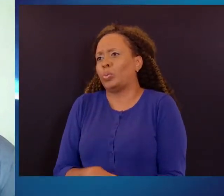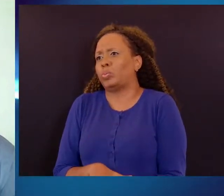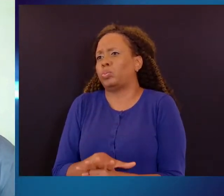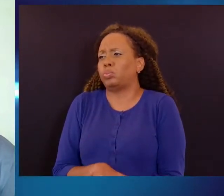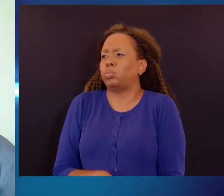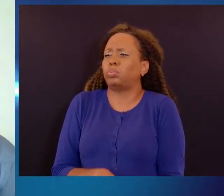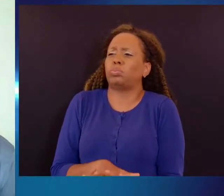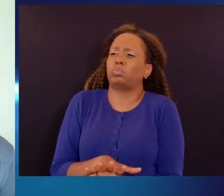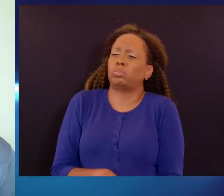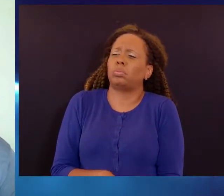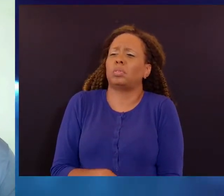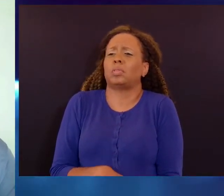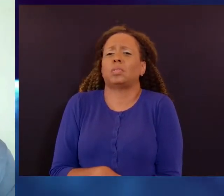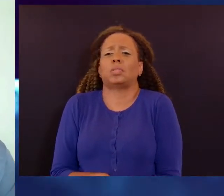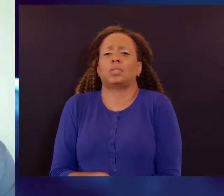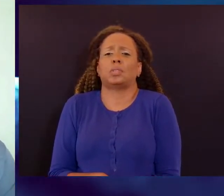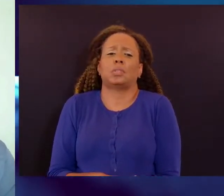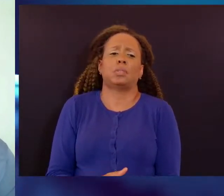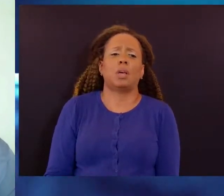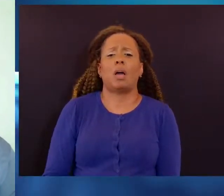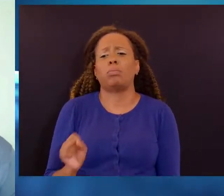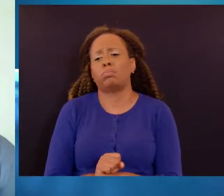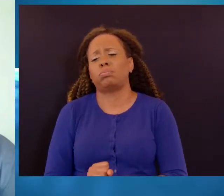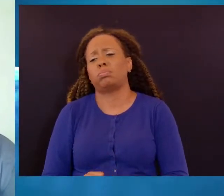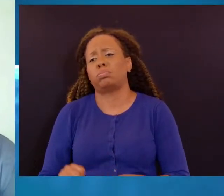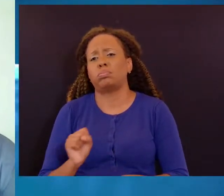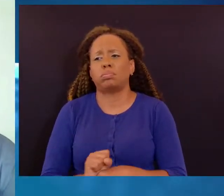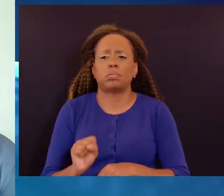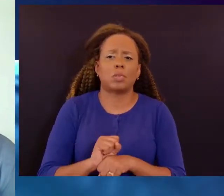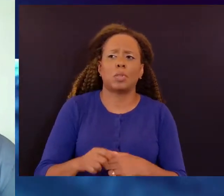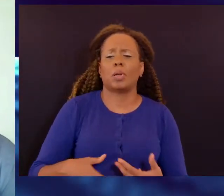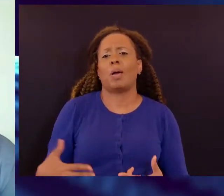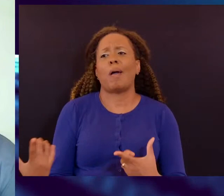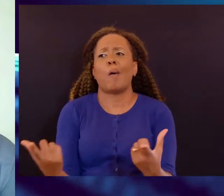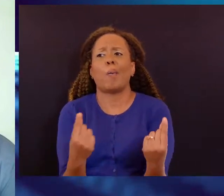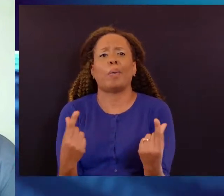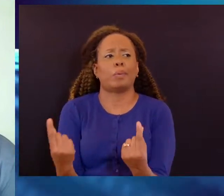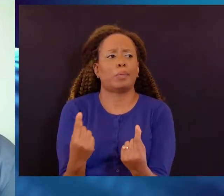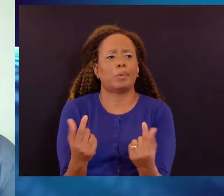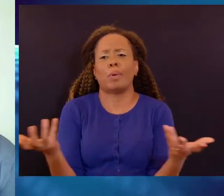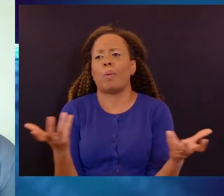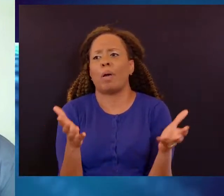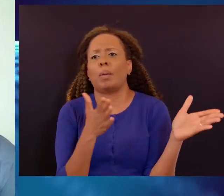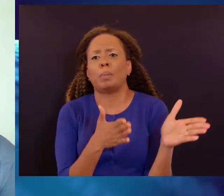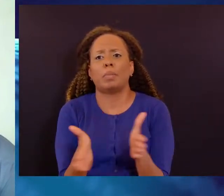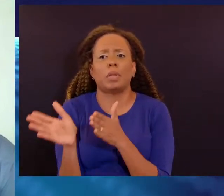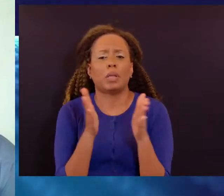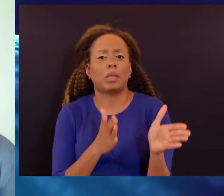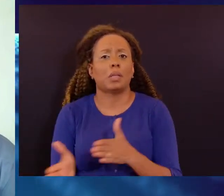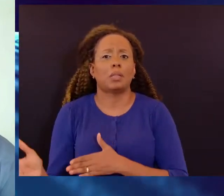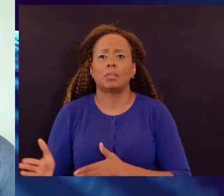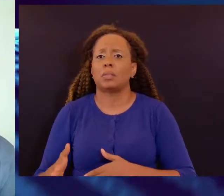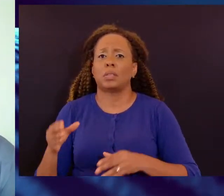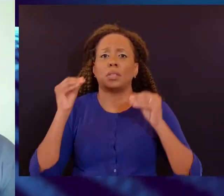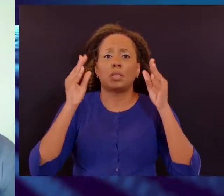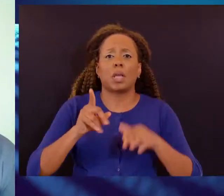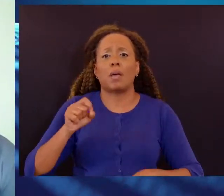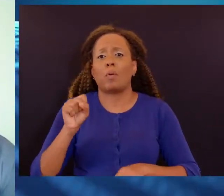the acquiescence of the unions in terms of this strategy working well into the summer as